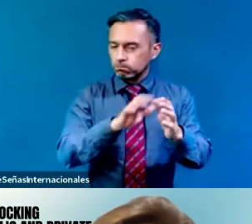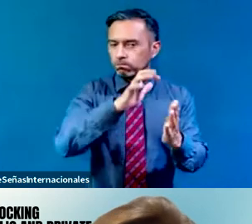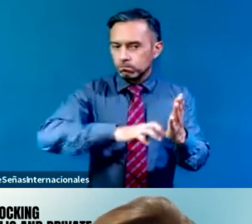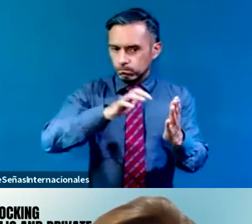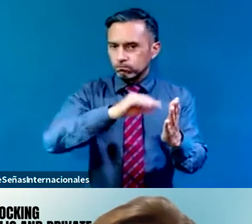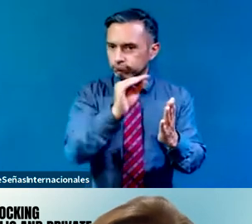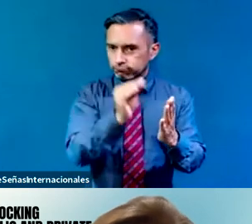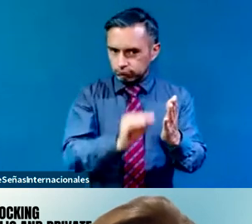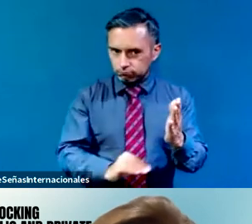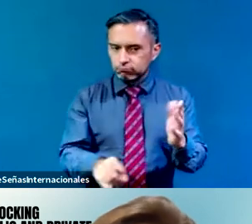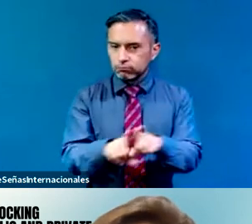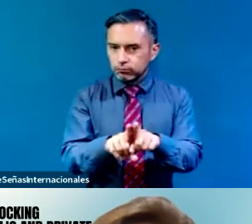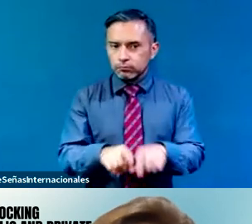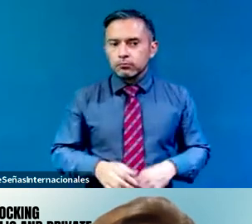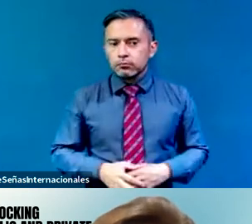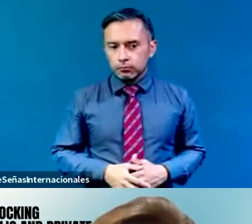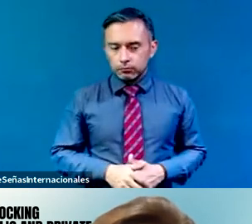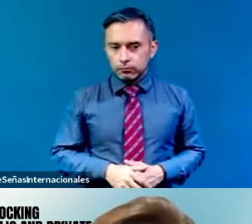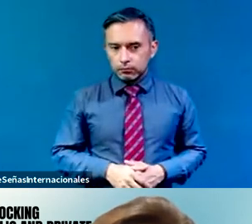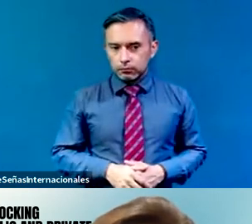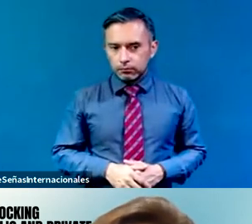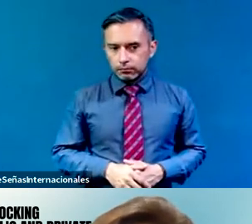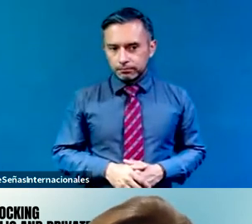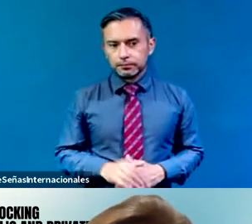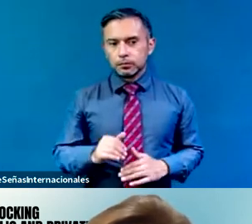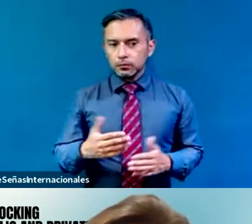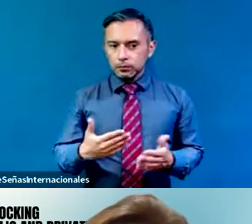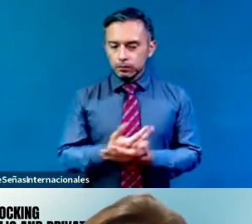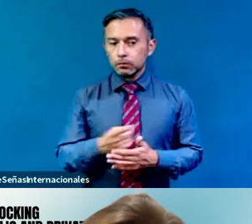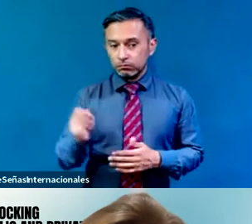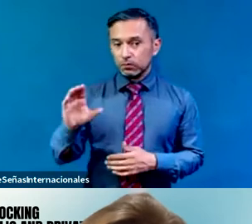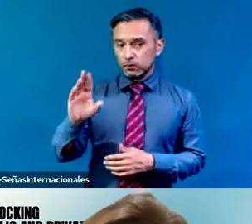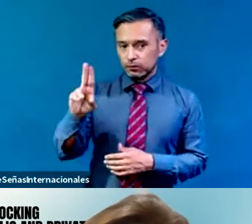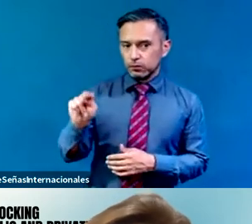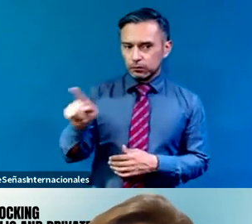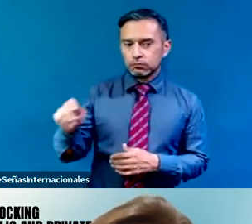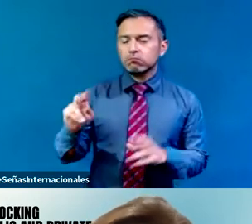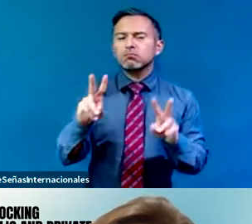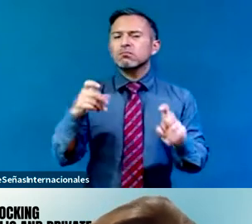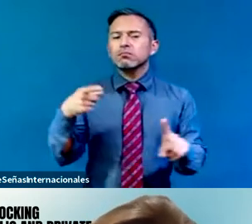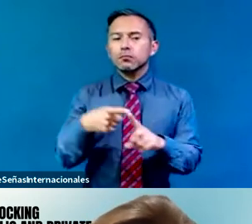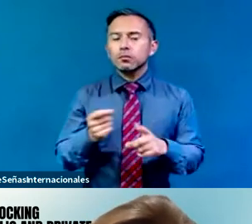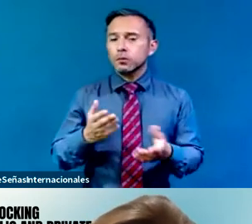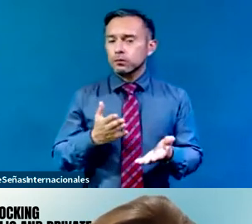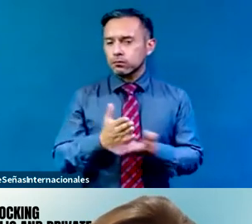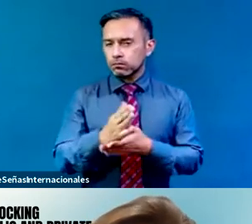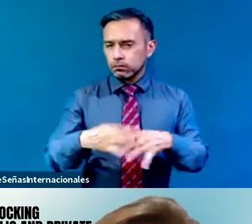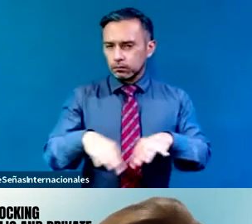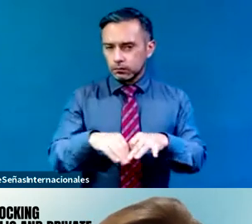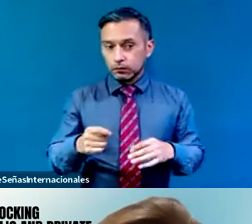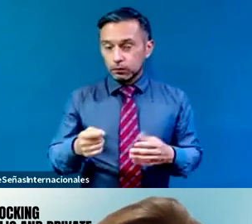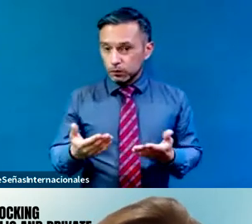new architecture to protect fundamental human rights. And we believe we are here today to create those blueprints